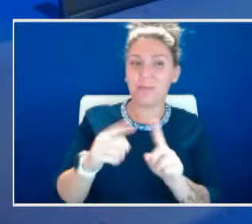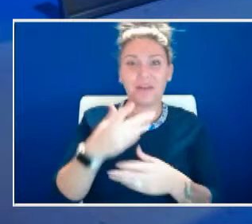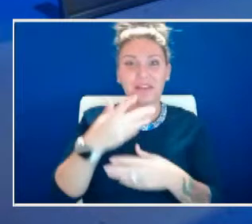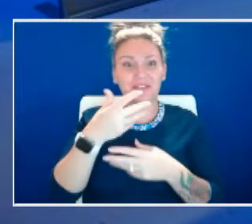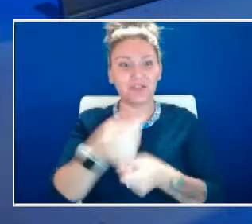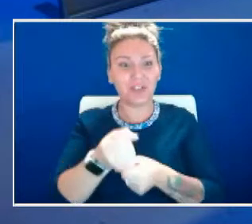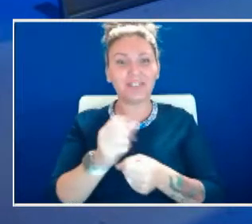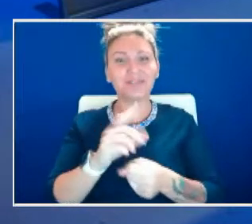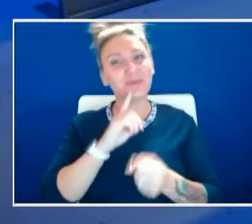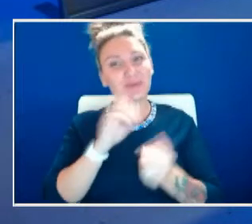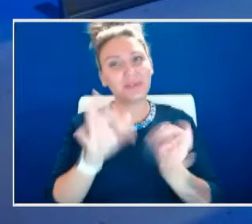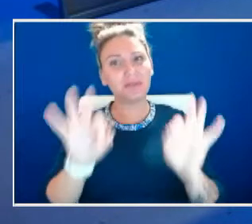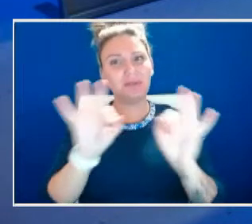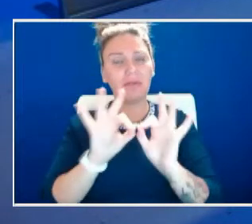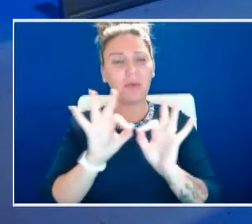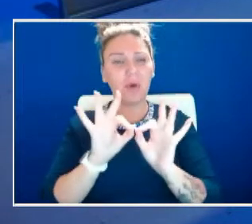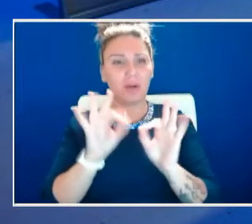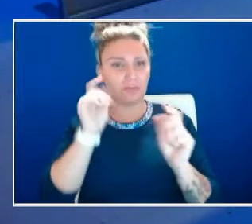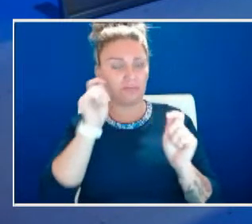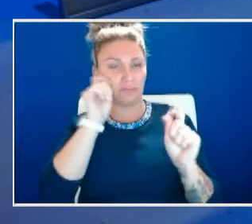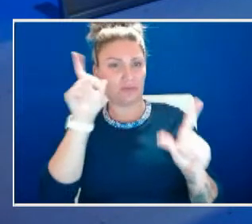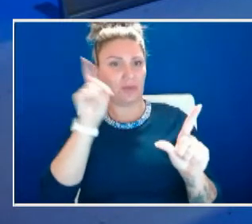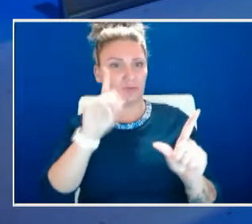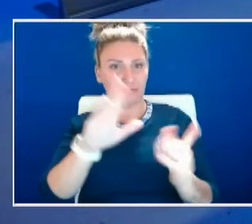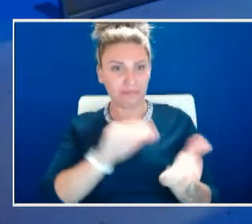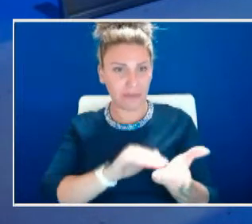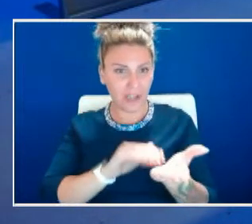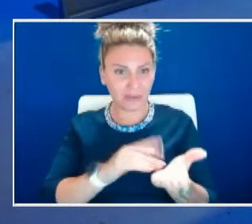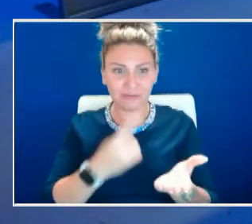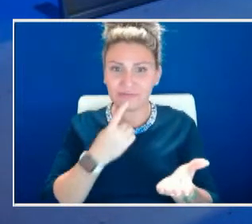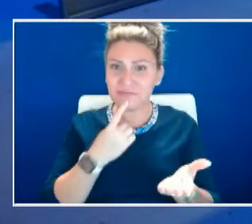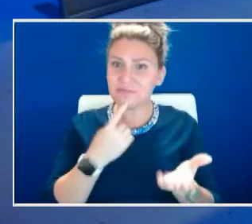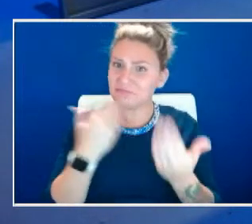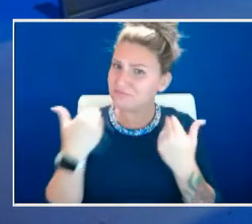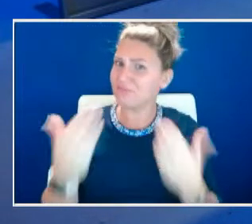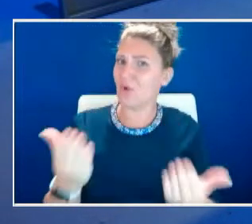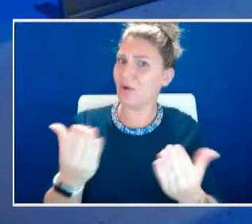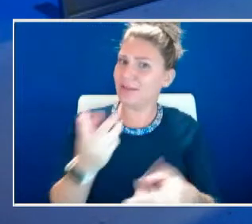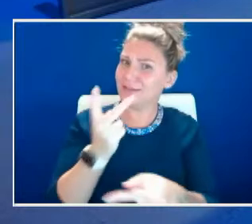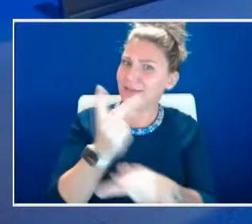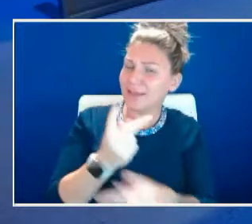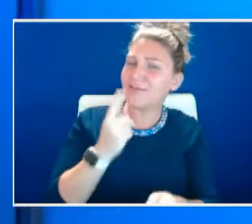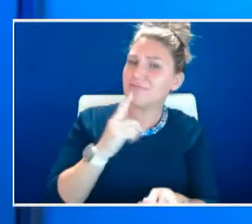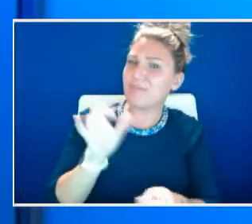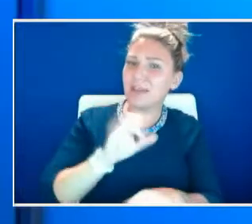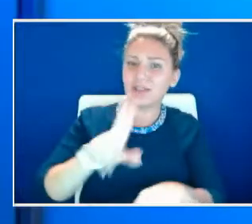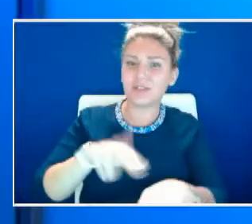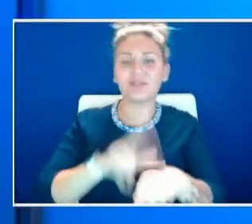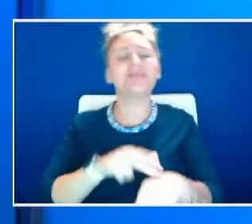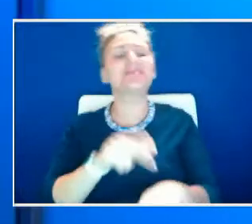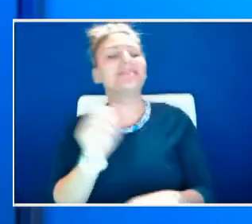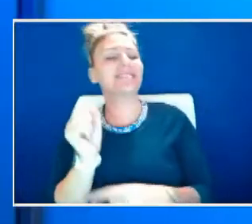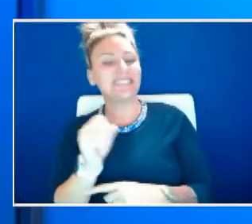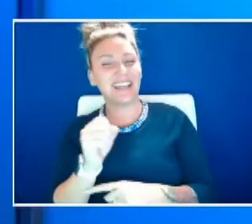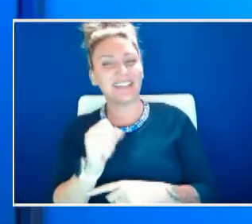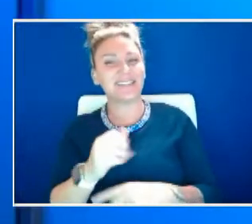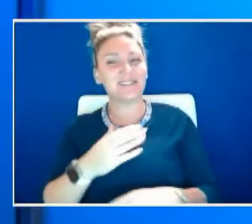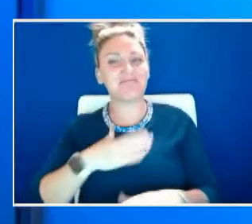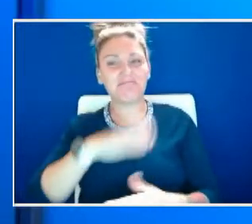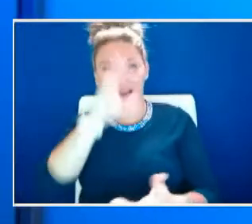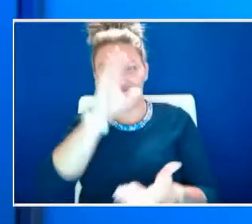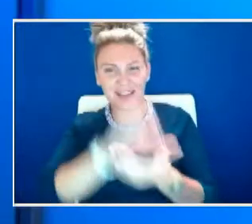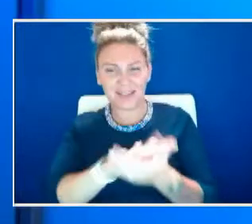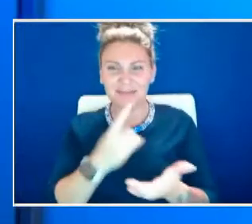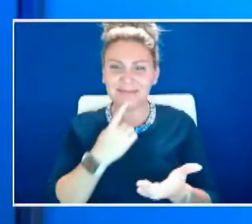important. Surprisingly, didn't your doctor say to go ahead and keep it to stay normal? Yeah, she did. I couldn't. My husband said later, that was